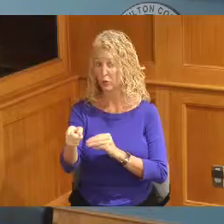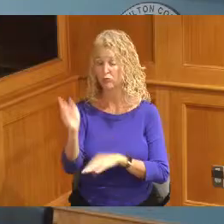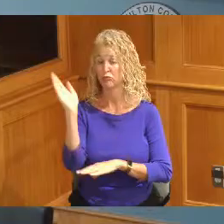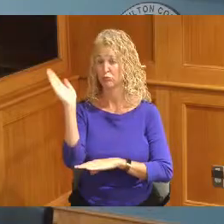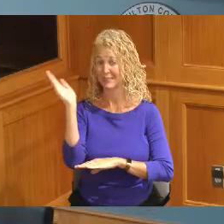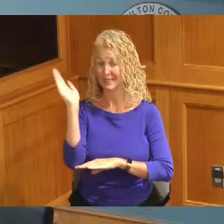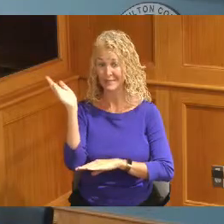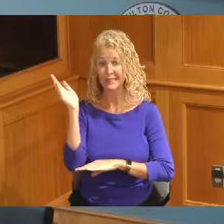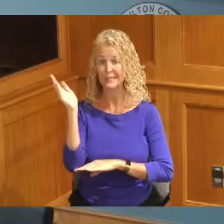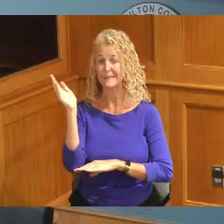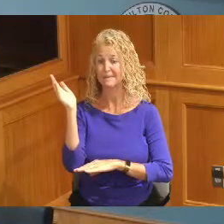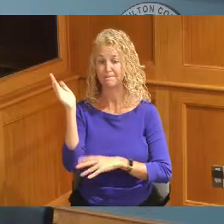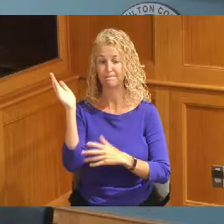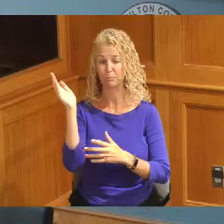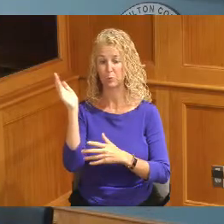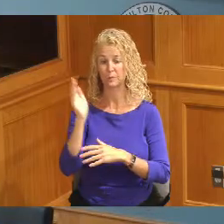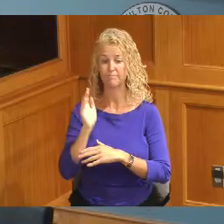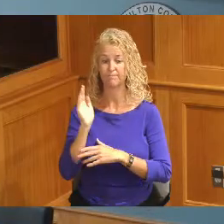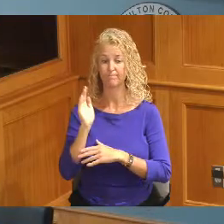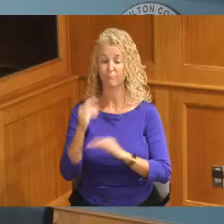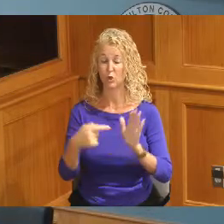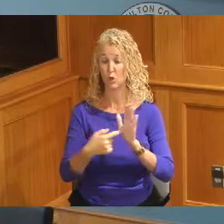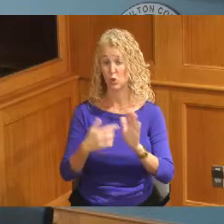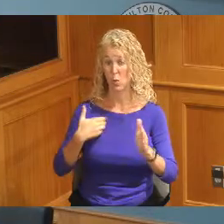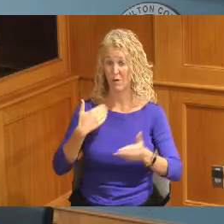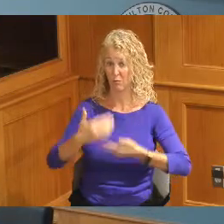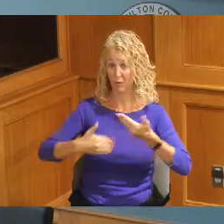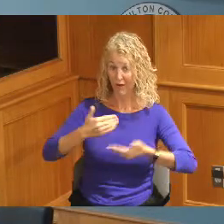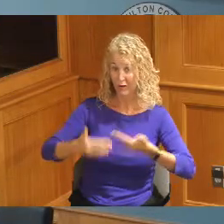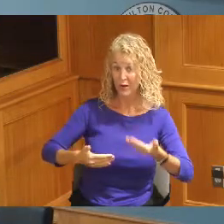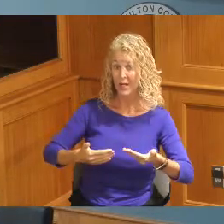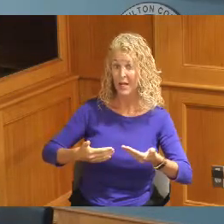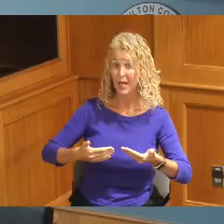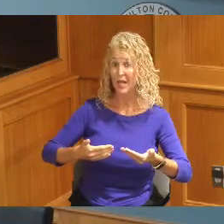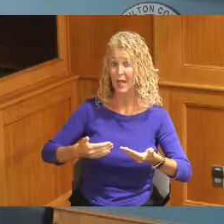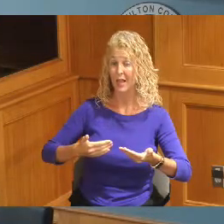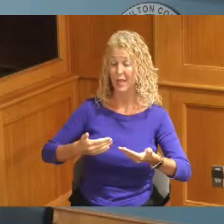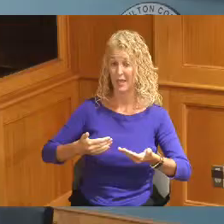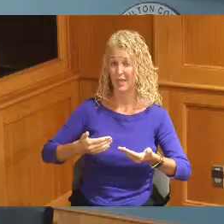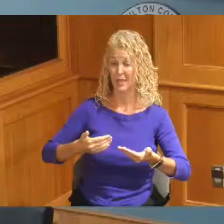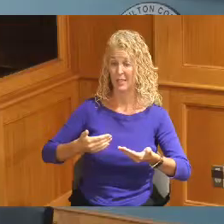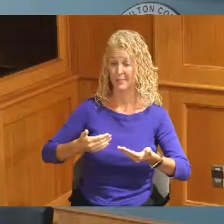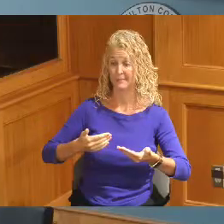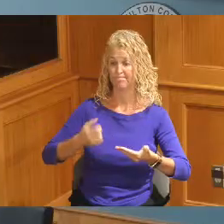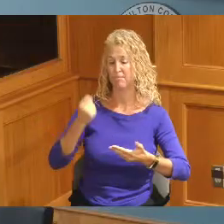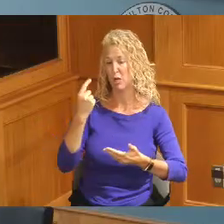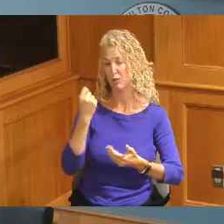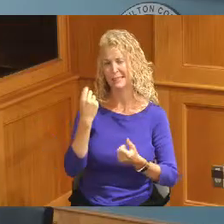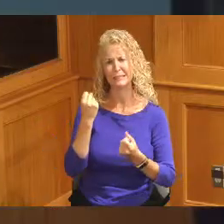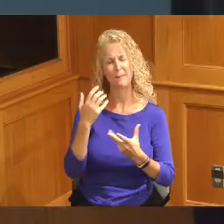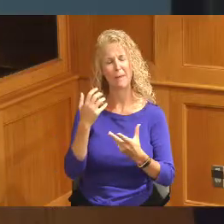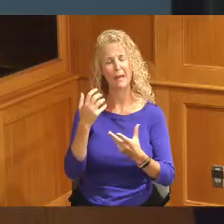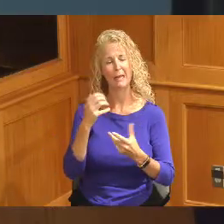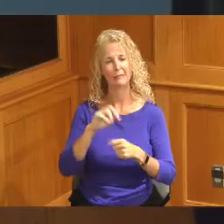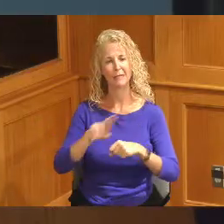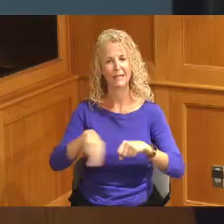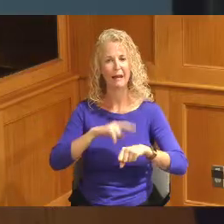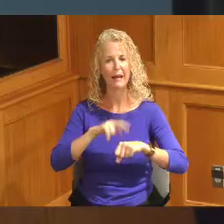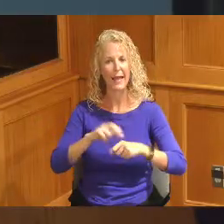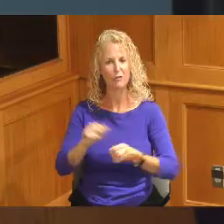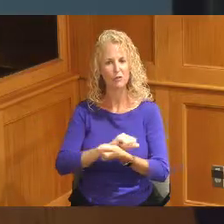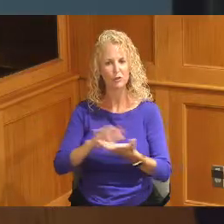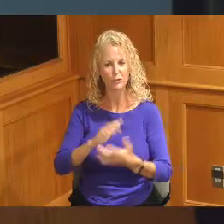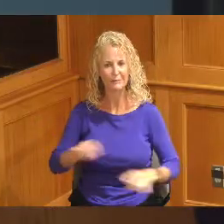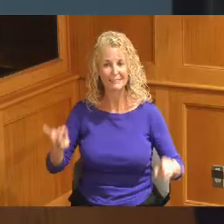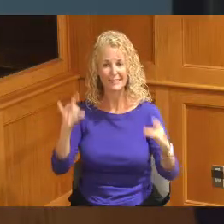about how we are doing in the county, given the natural disasters that are happening not